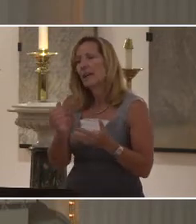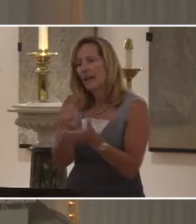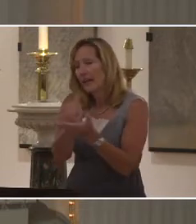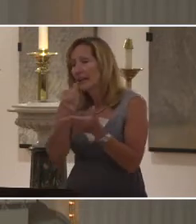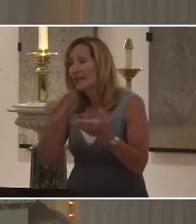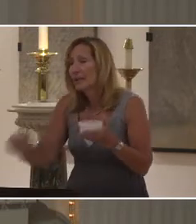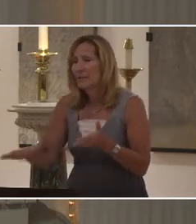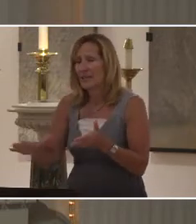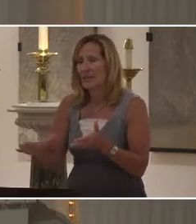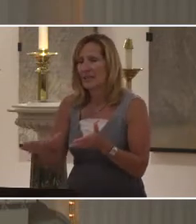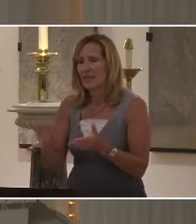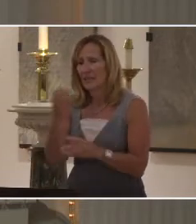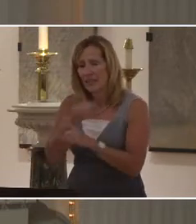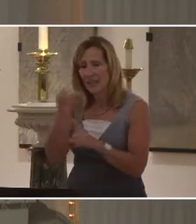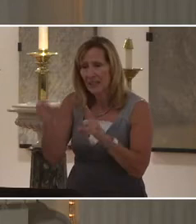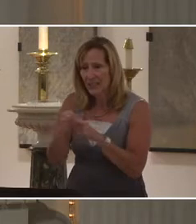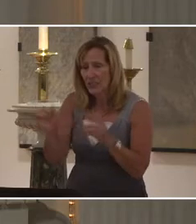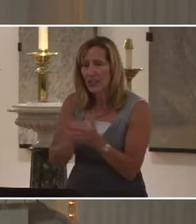compassion.